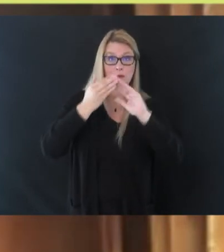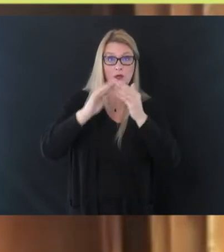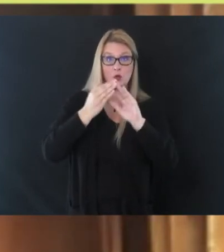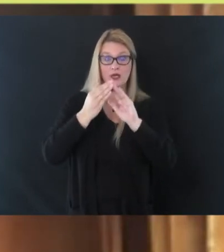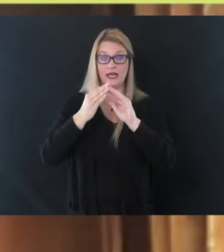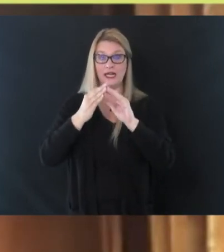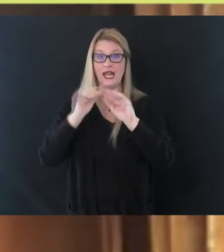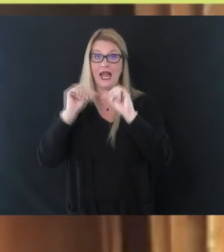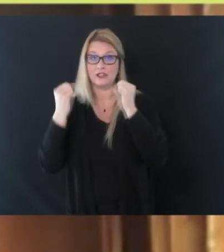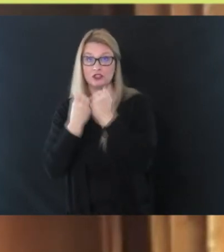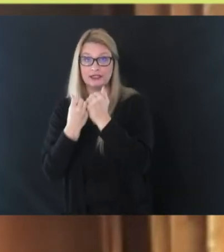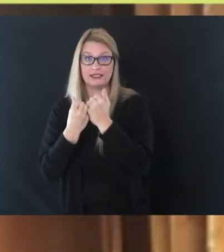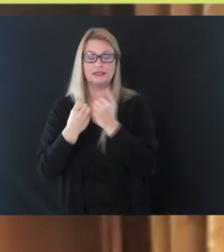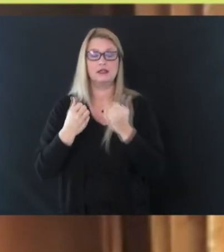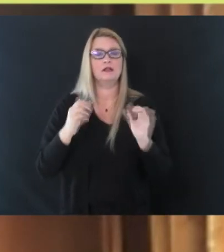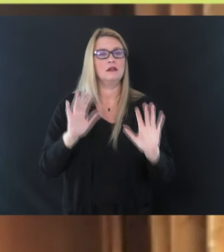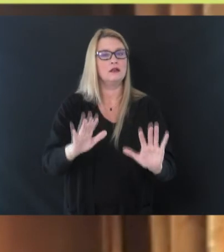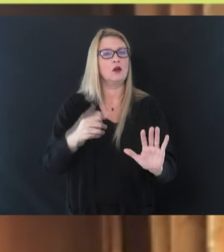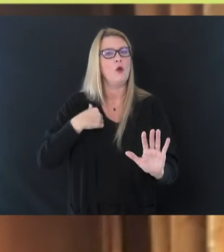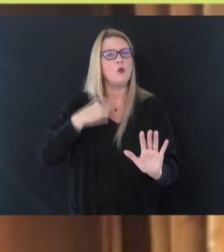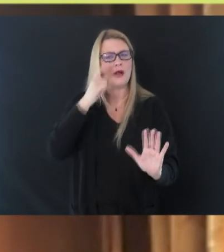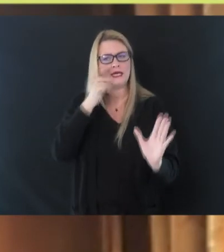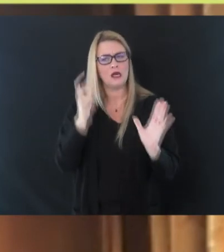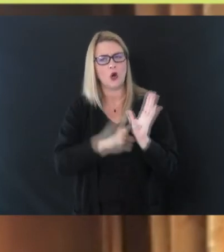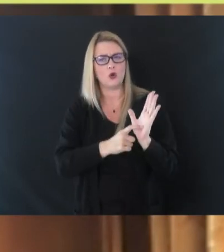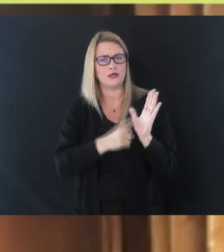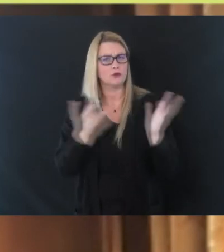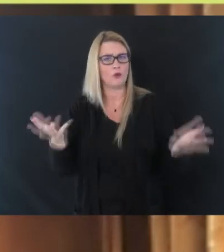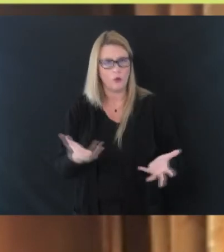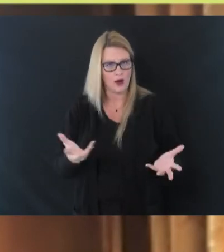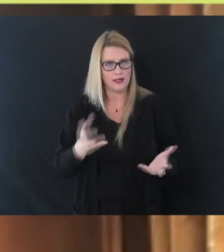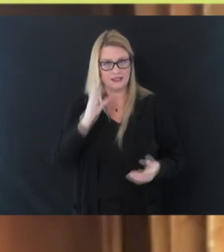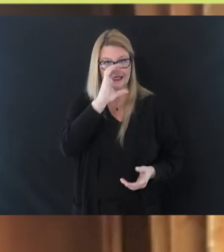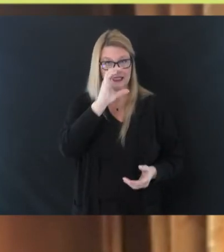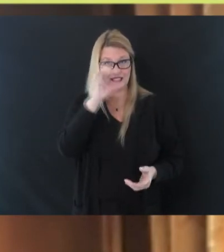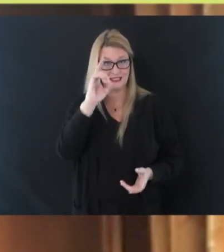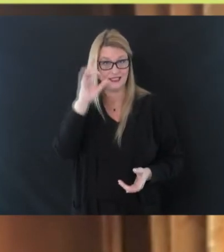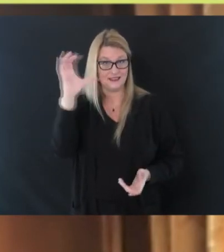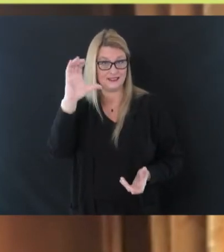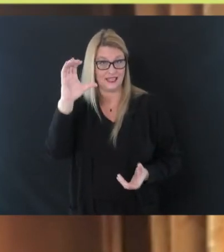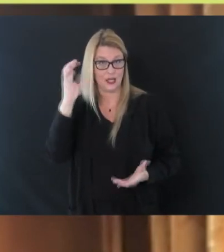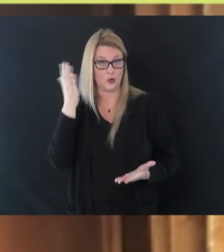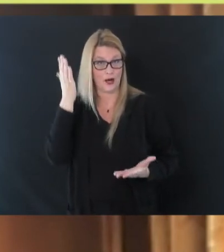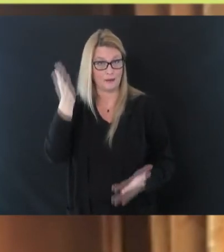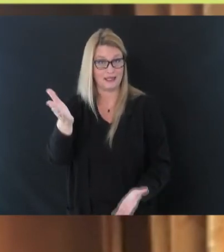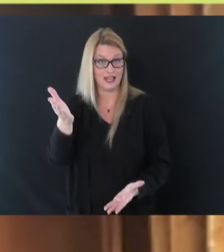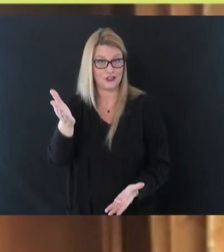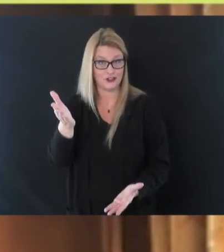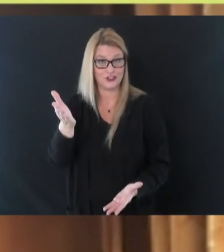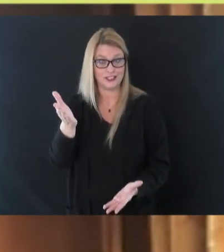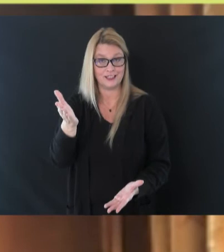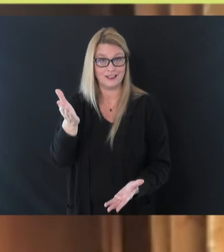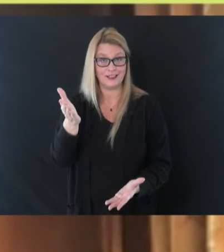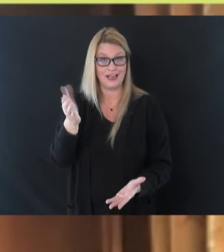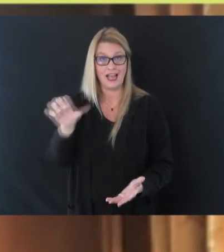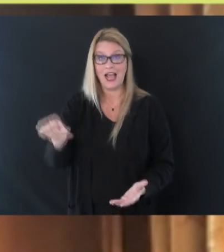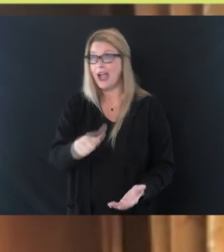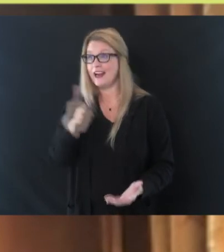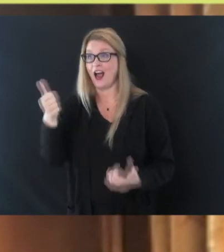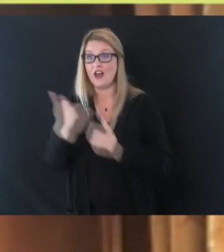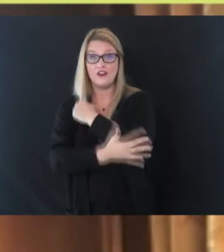sectors, what we found was looking at the CDC's recommendation, looking at other countries